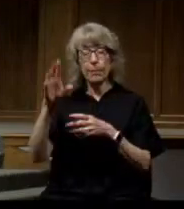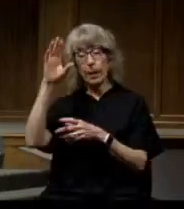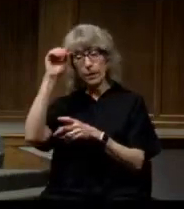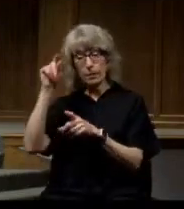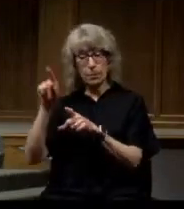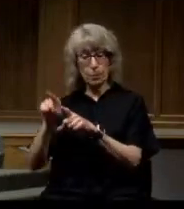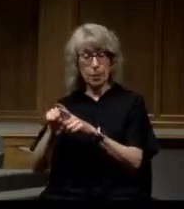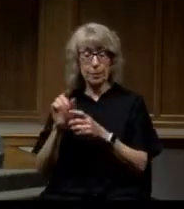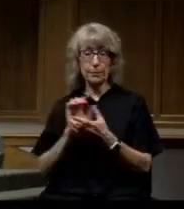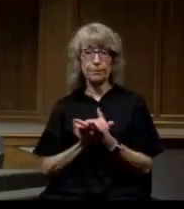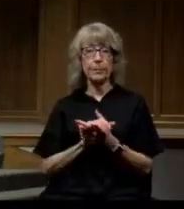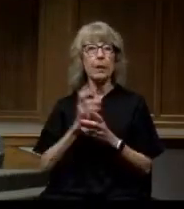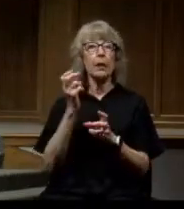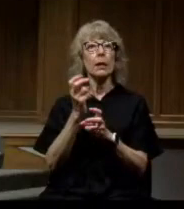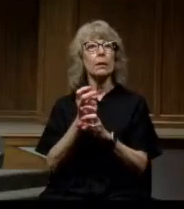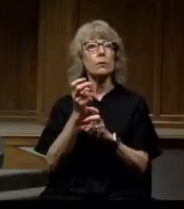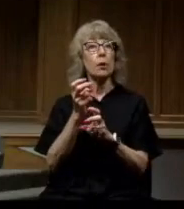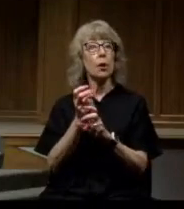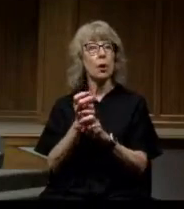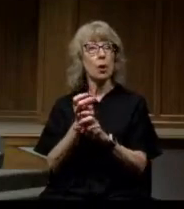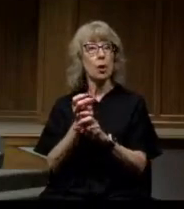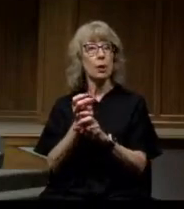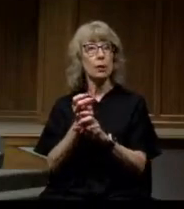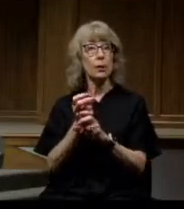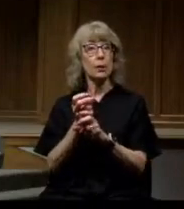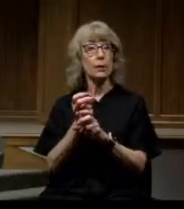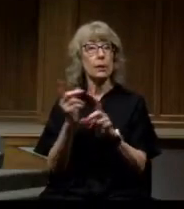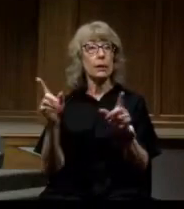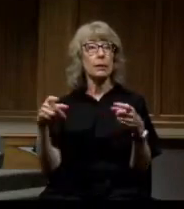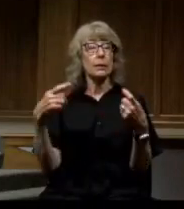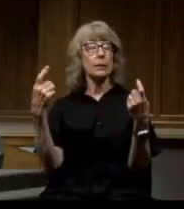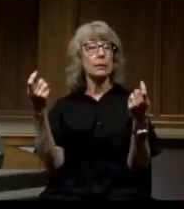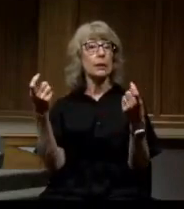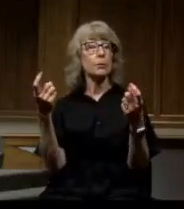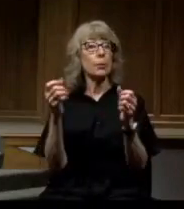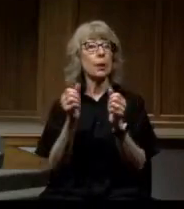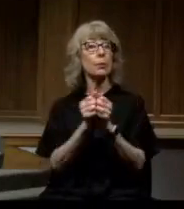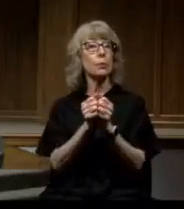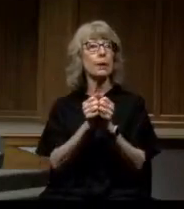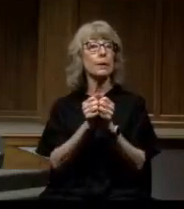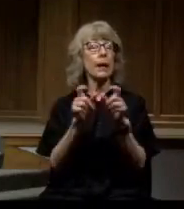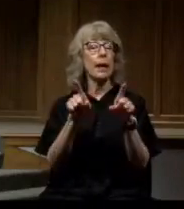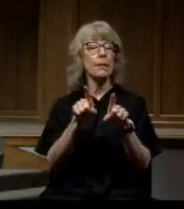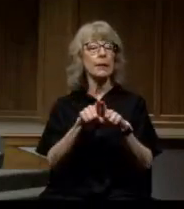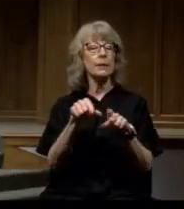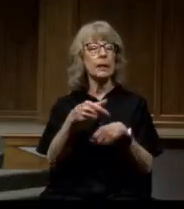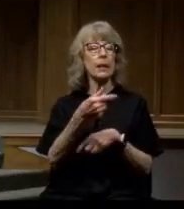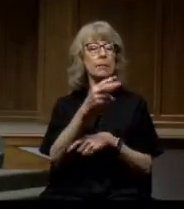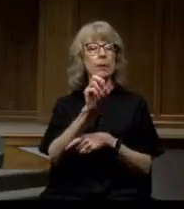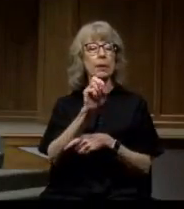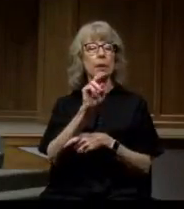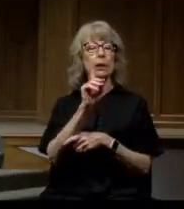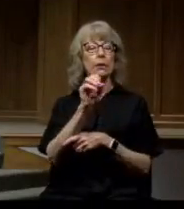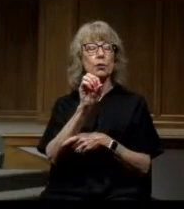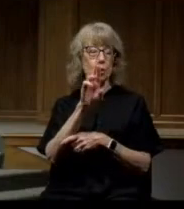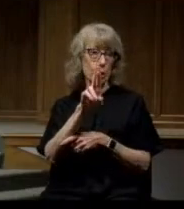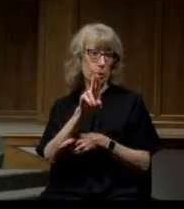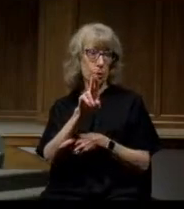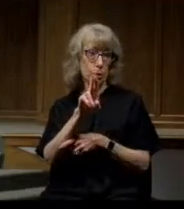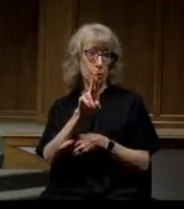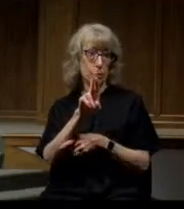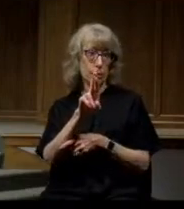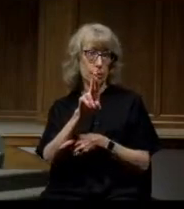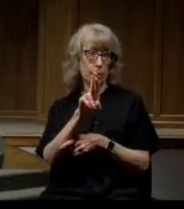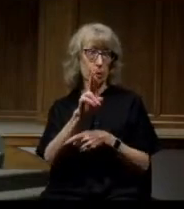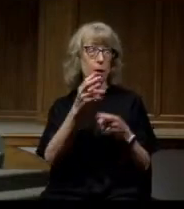in midlife to celebrate with people of the same gender that are younger. This can be a sign of smoldering anger. So let me ask you,